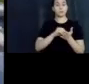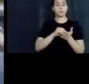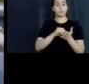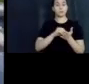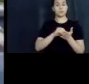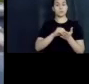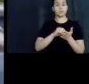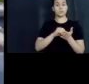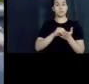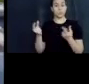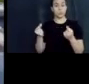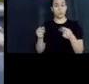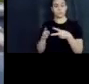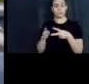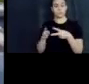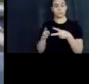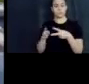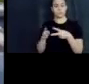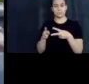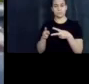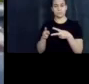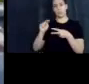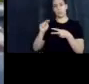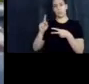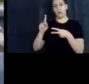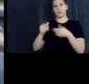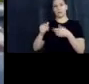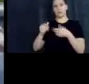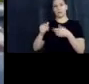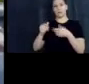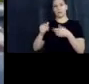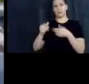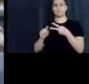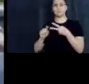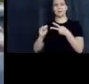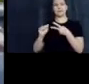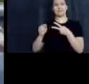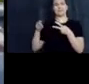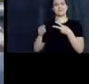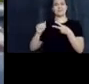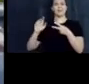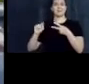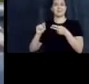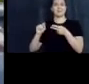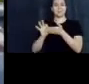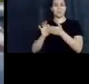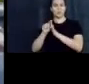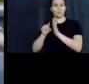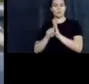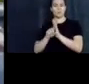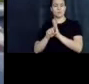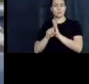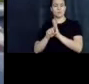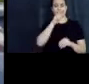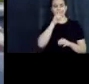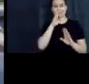high school rank and then also your SAT or ACT test scores. So we won't look at your GPA or anything like that for our